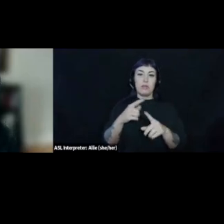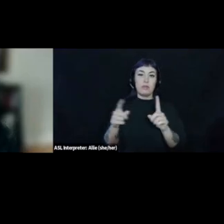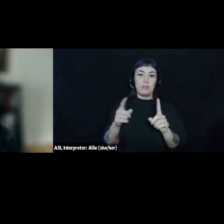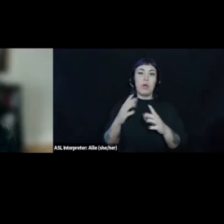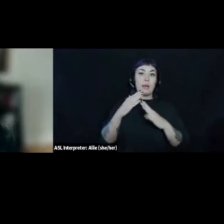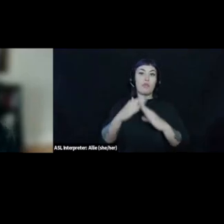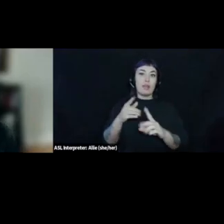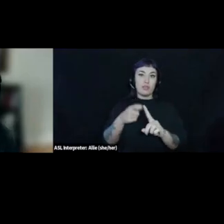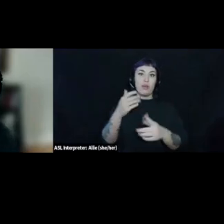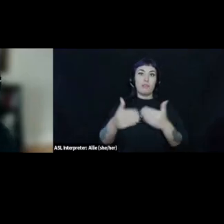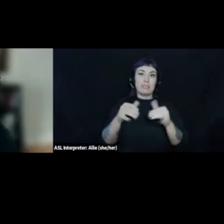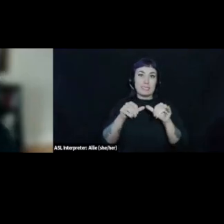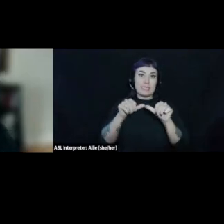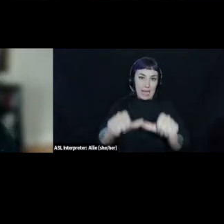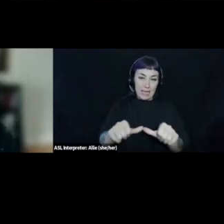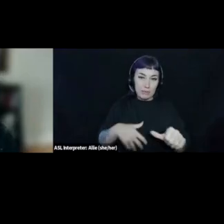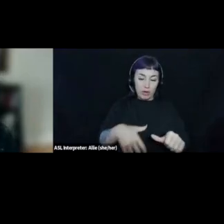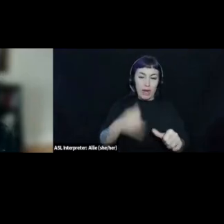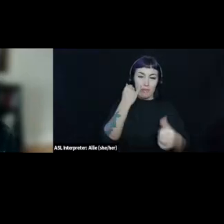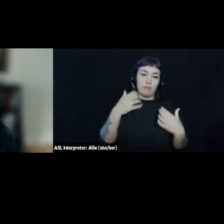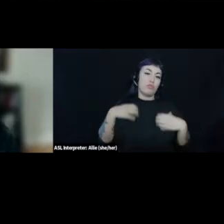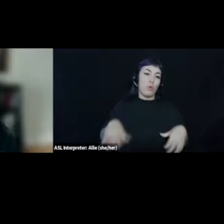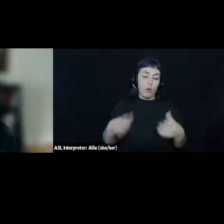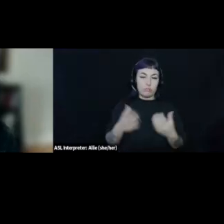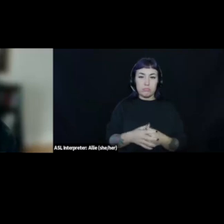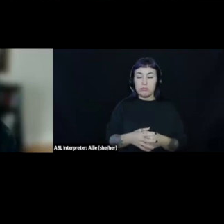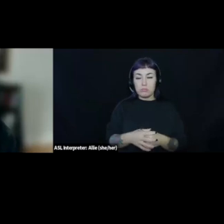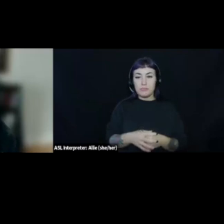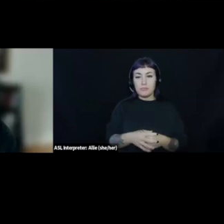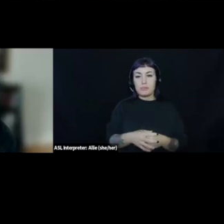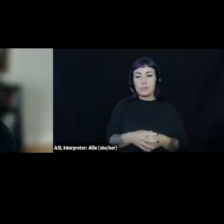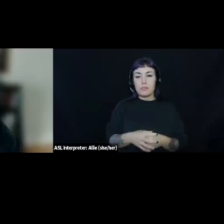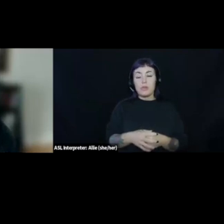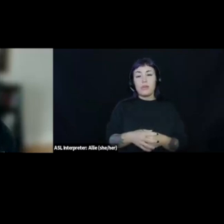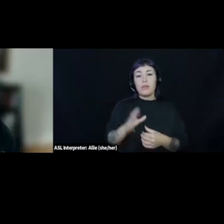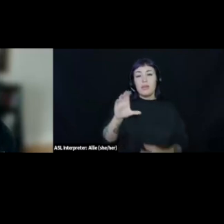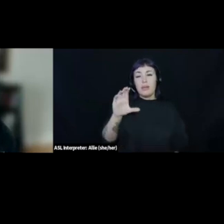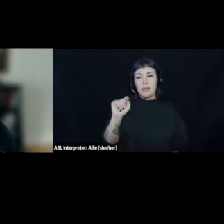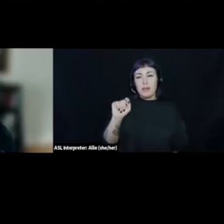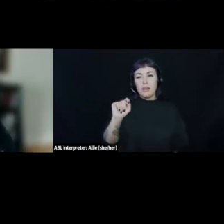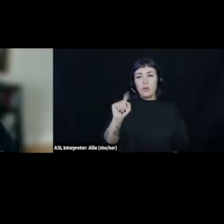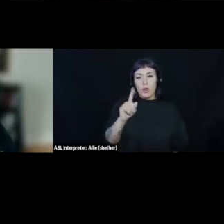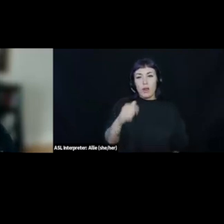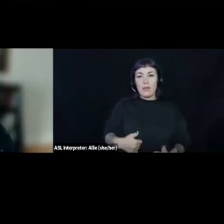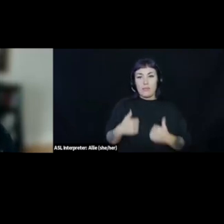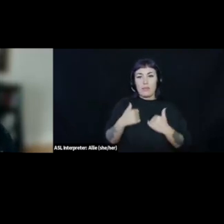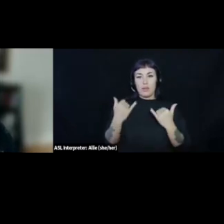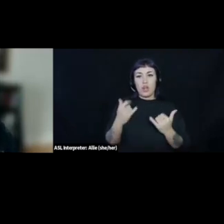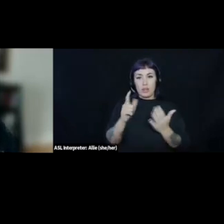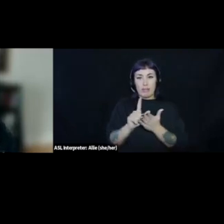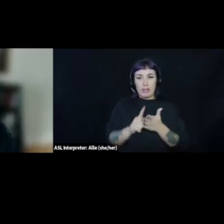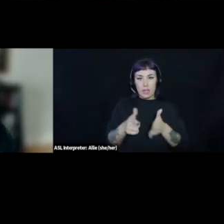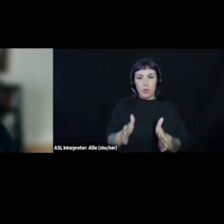prevent you from staying pregnant if you don't want to be. And in Connecticut, where I live, it is currently